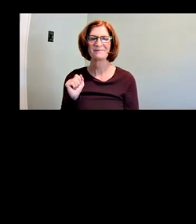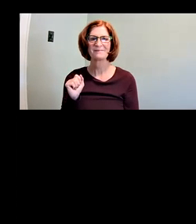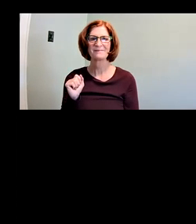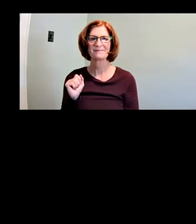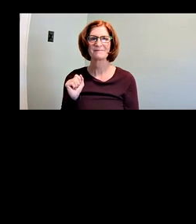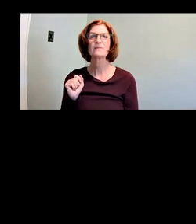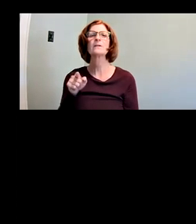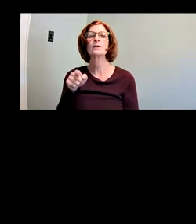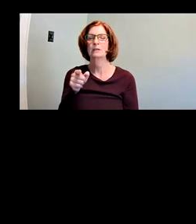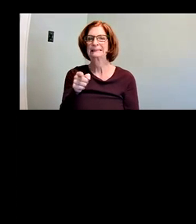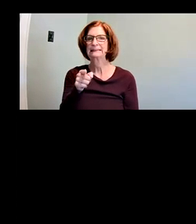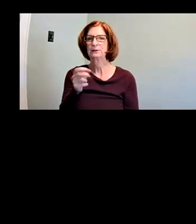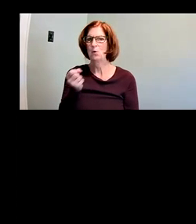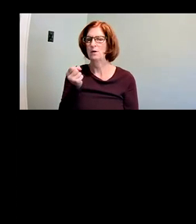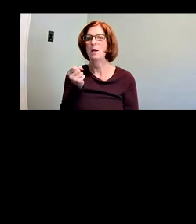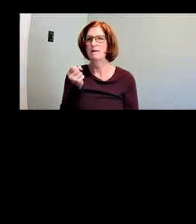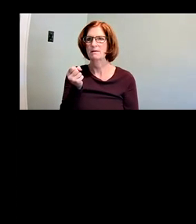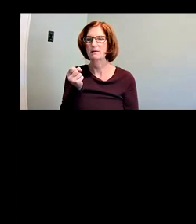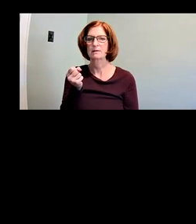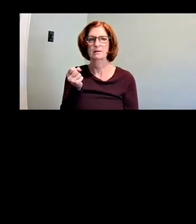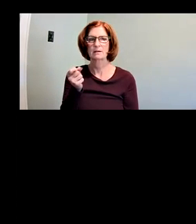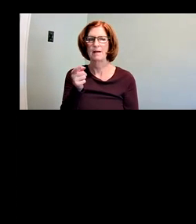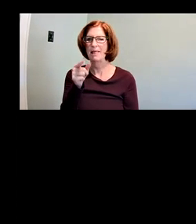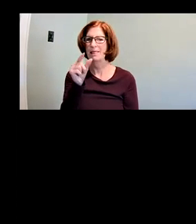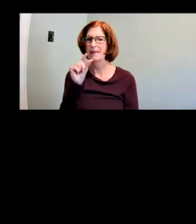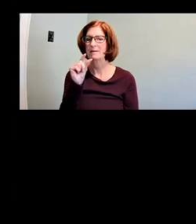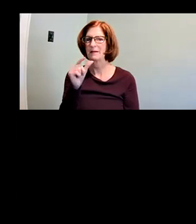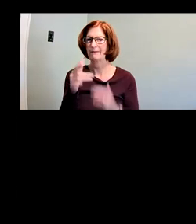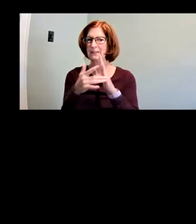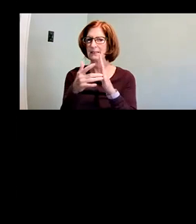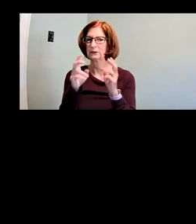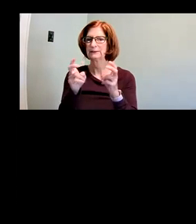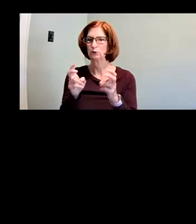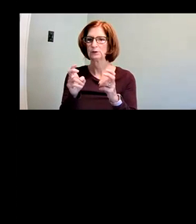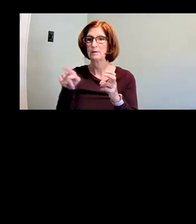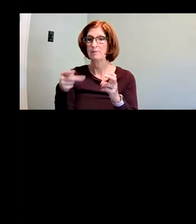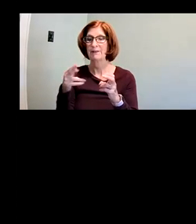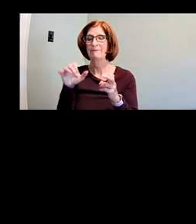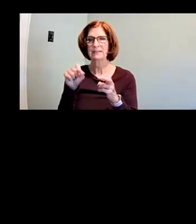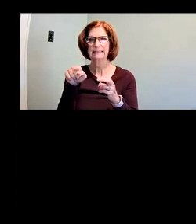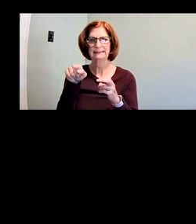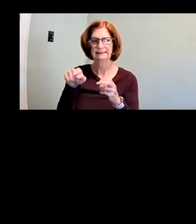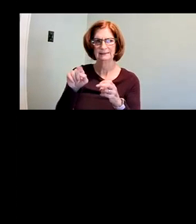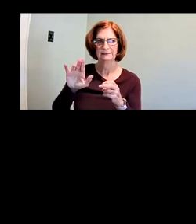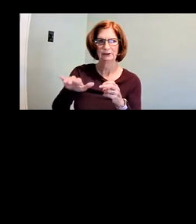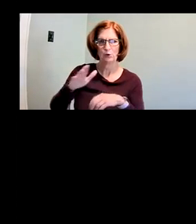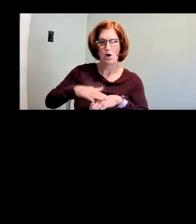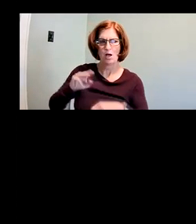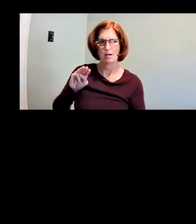Hold on, just a little technical difficulty here. Phyllis, I see that you're still on mute.